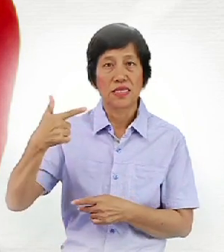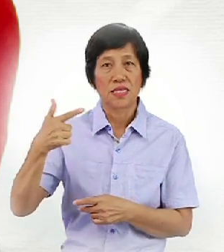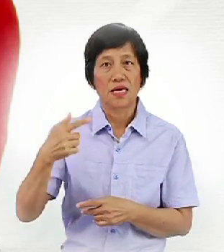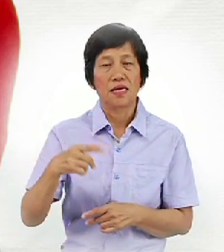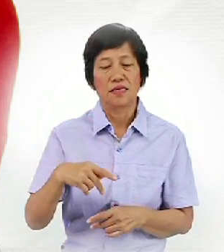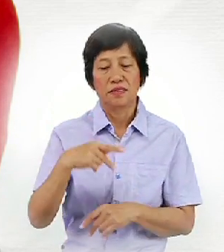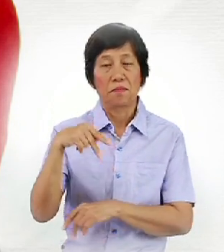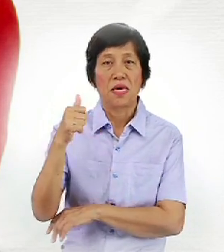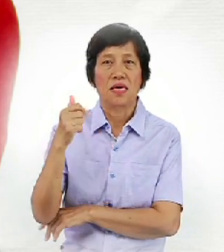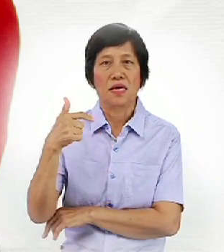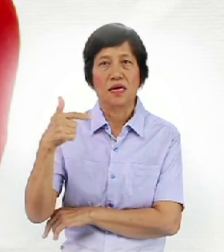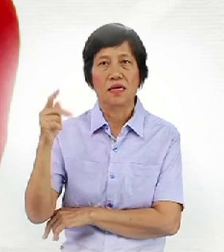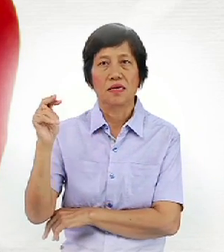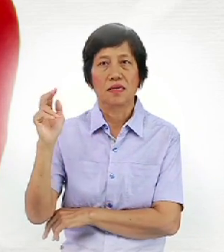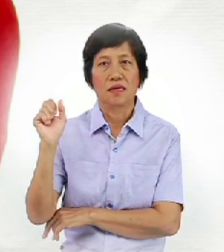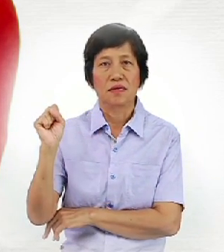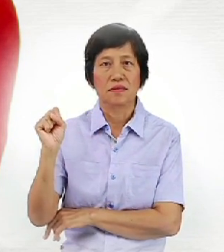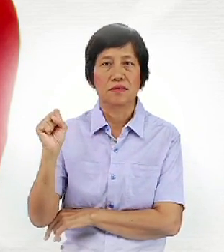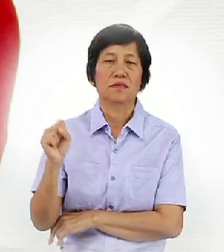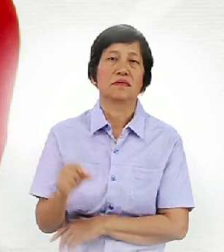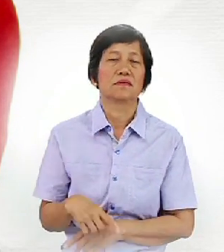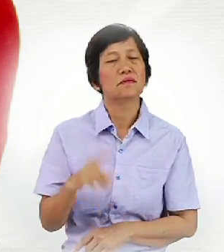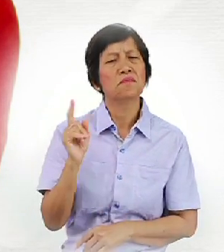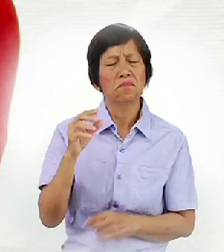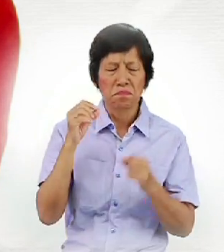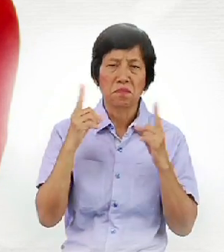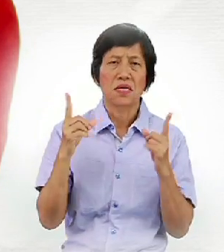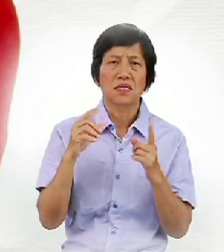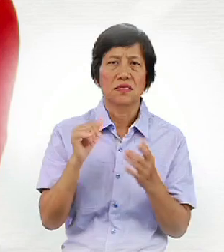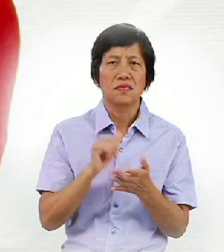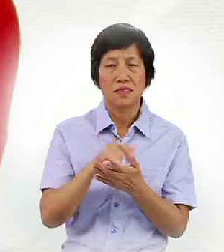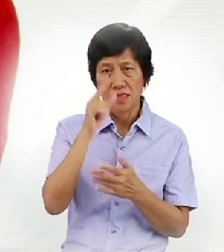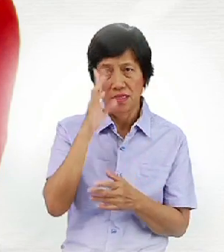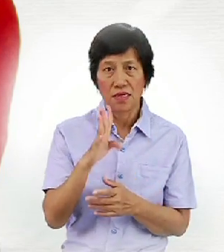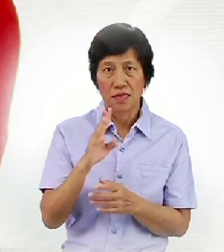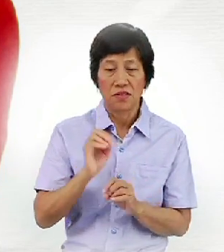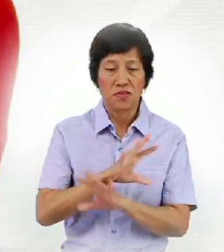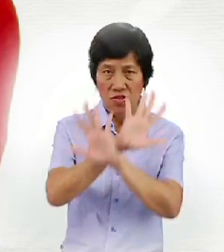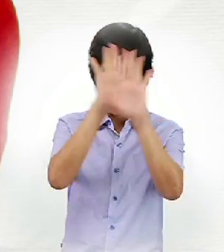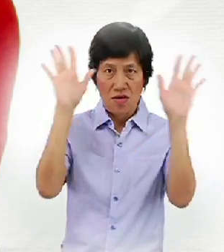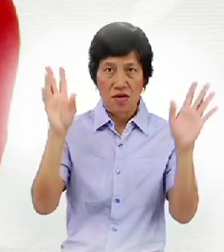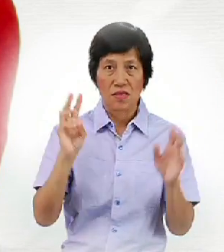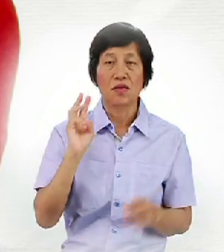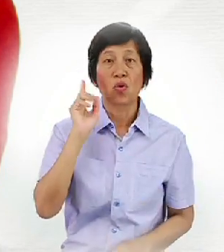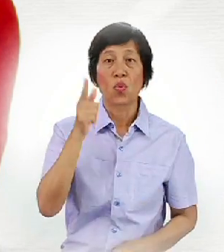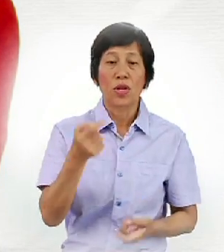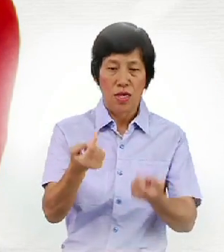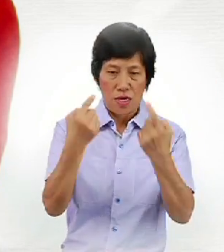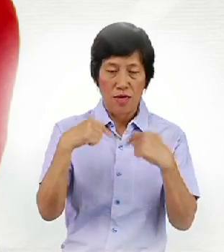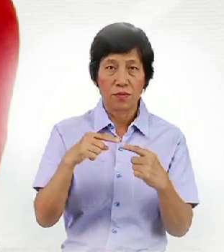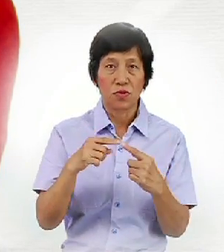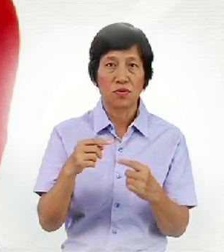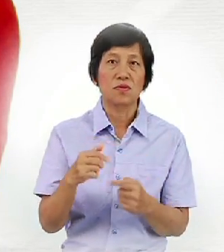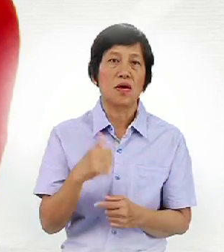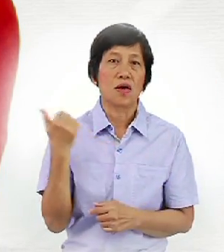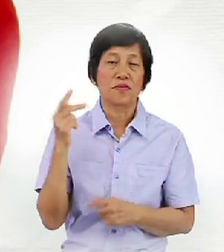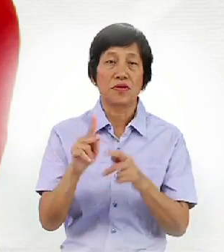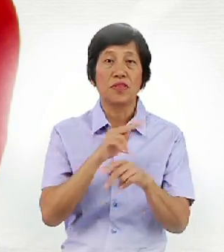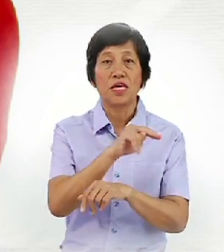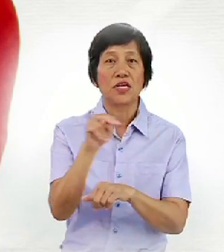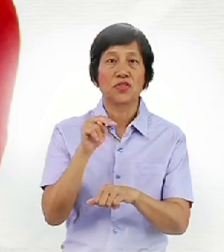pagans. Wow, what a surprise that God's light will come to the rest of the